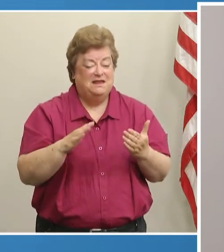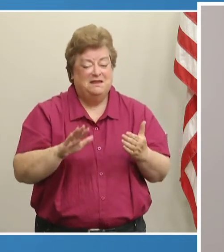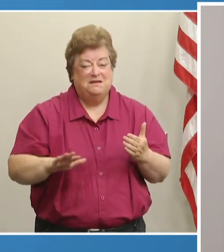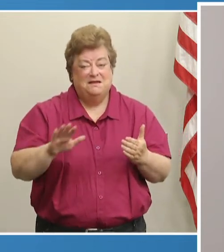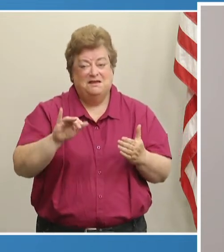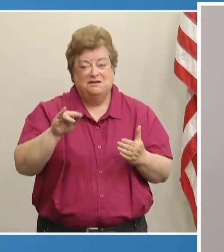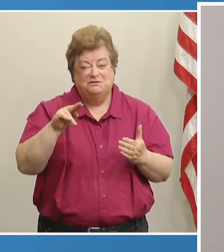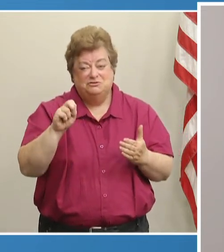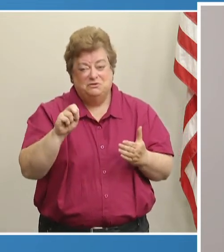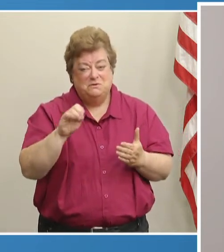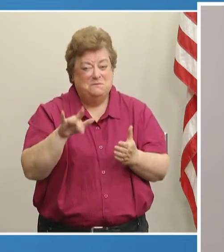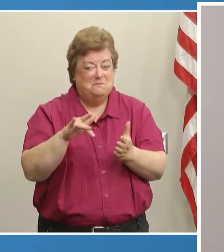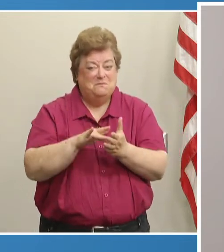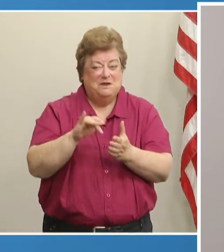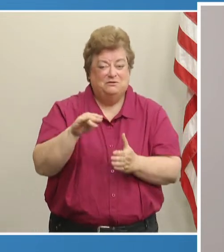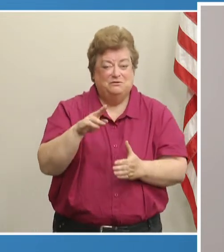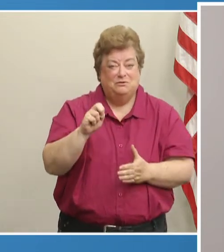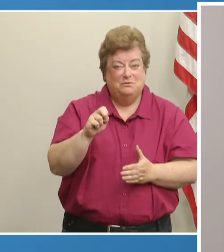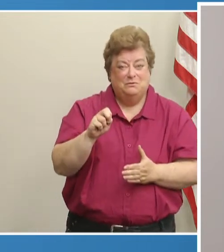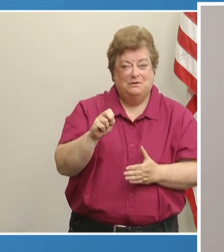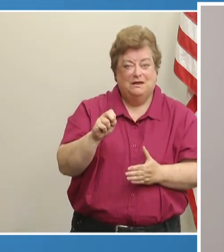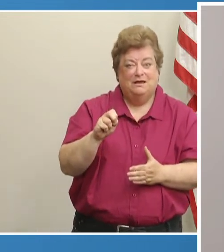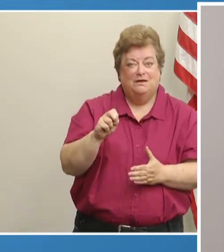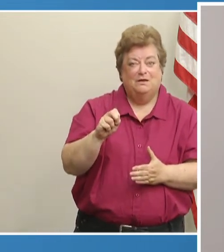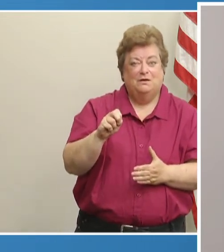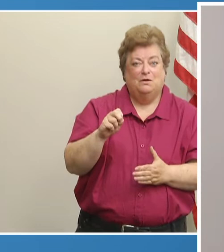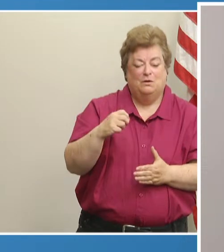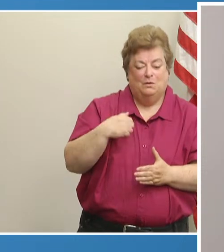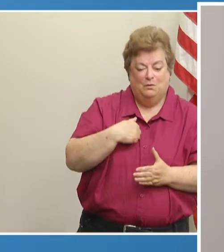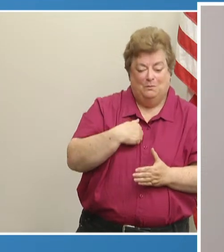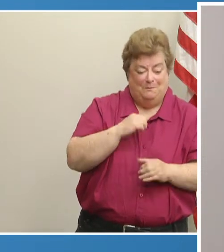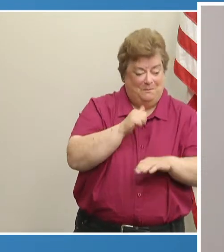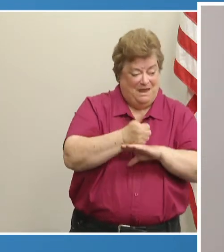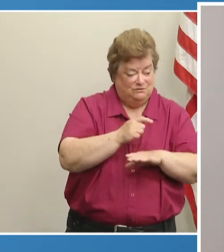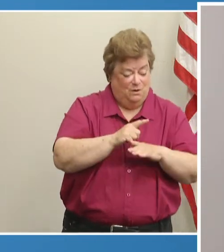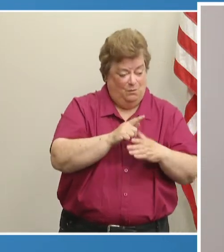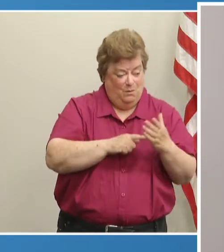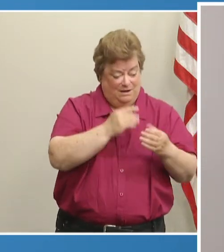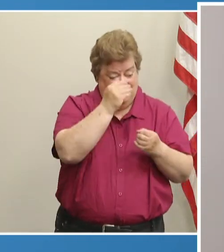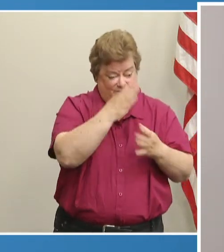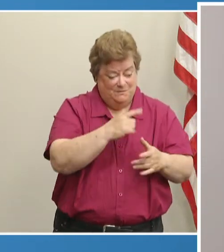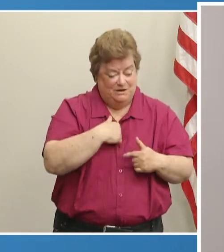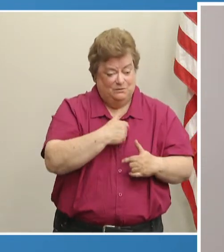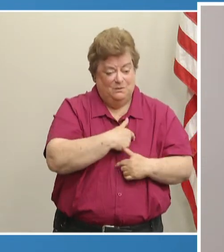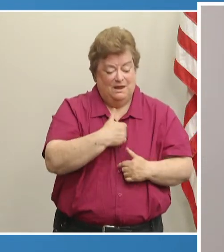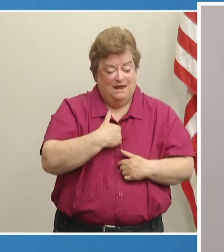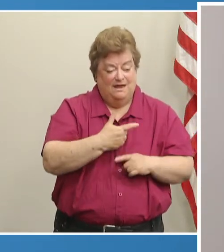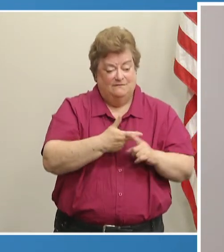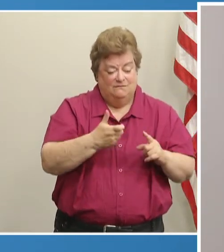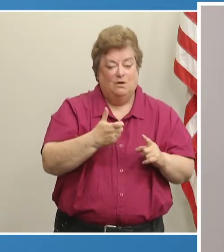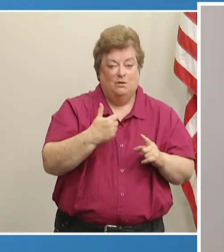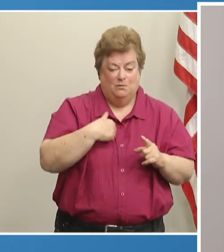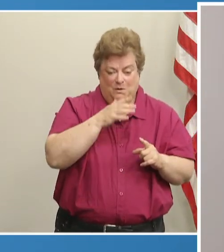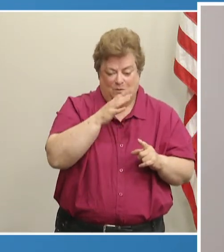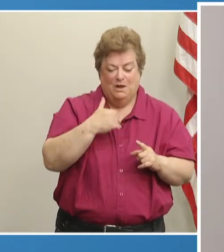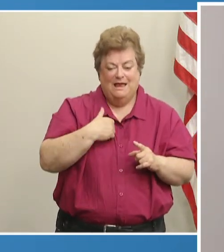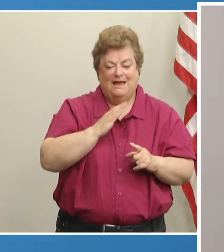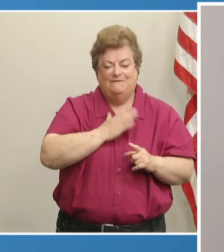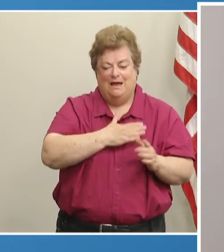June, maybe mid-June, we'll come up based on the best information we have with the pandemic plan for